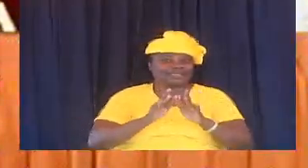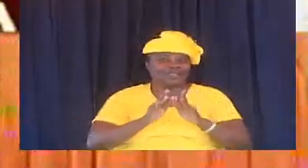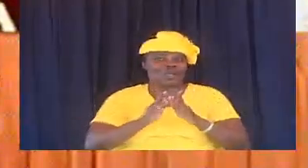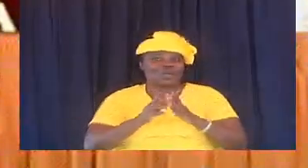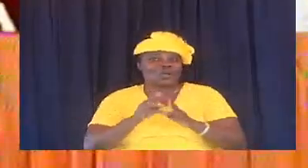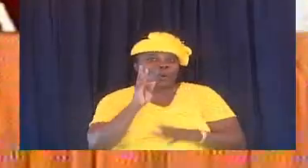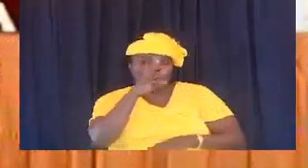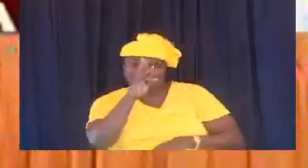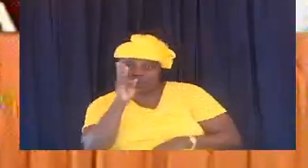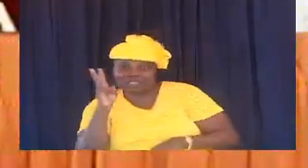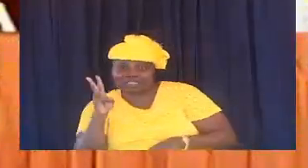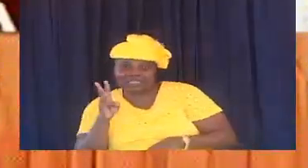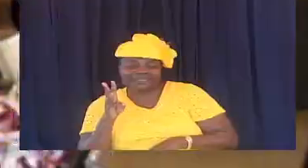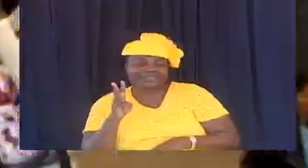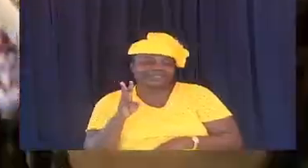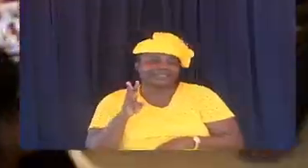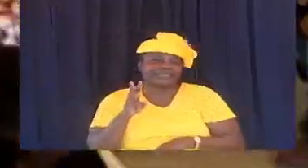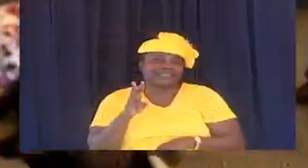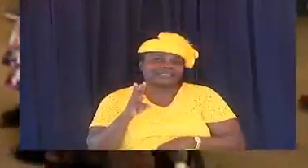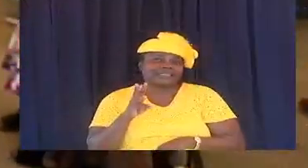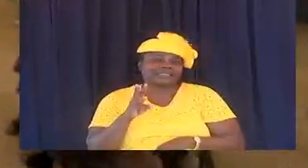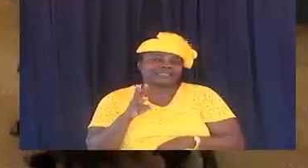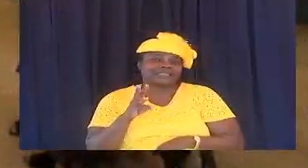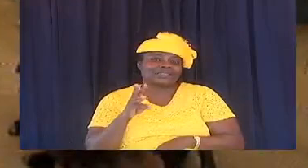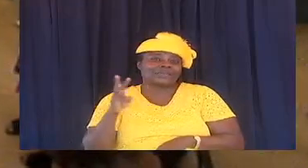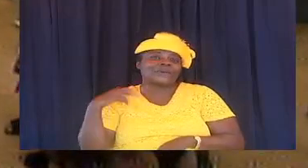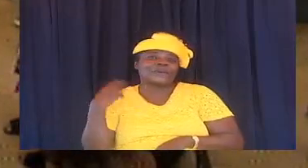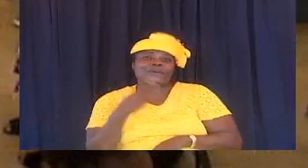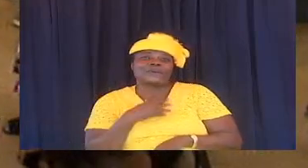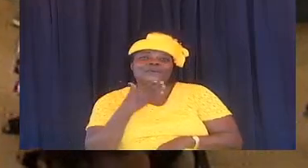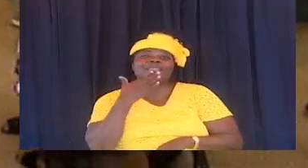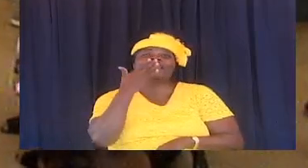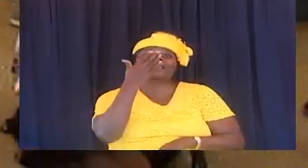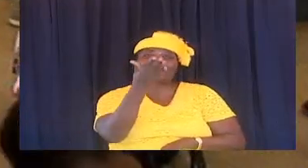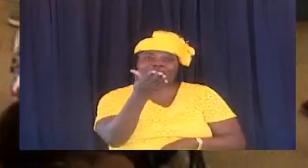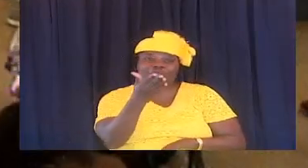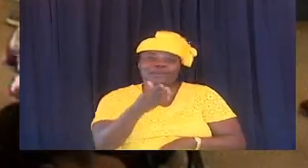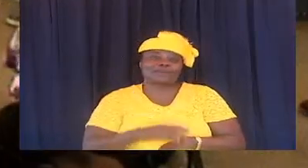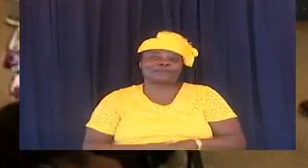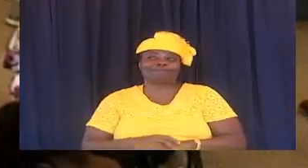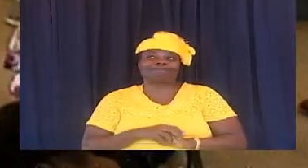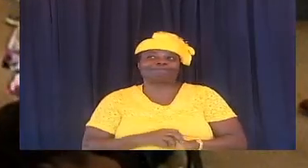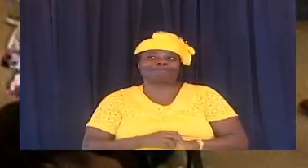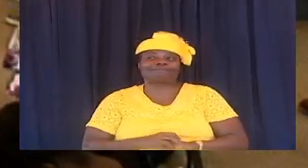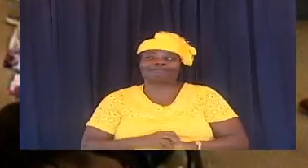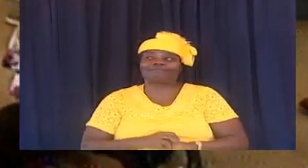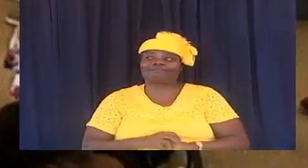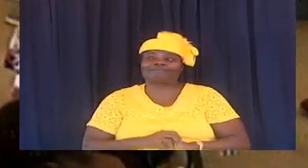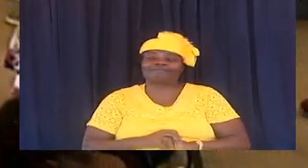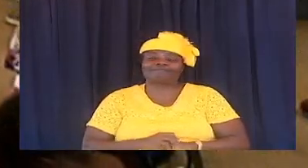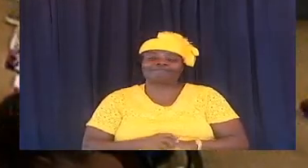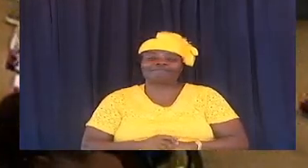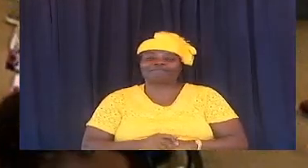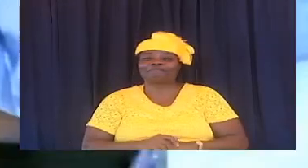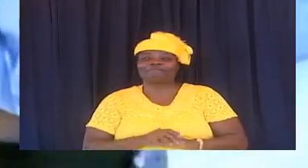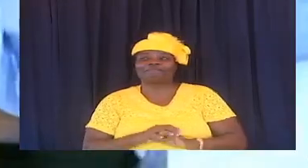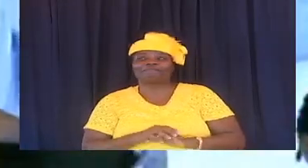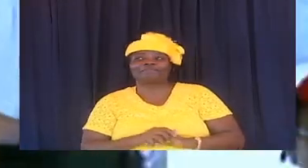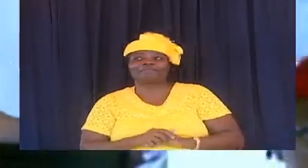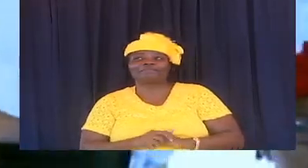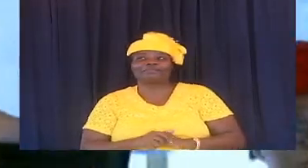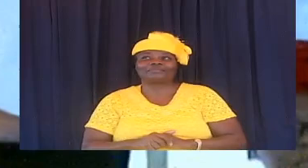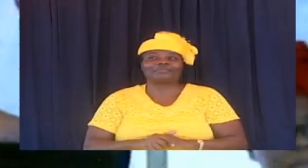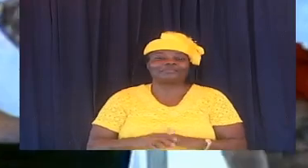G, come on, we put our hands together one more time for all the visitors that are in the house. Praise God. Praise